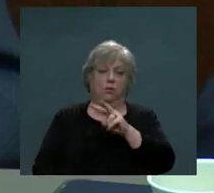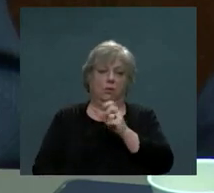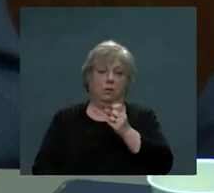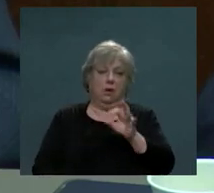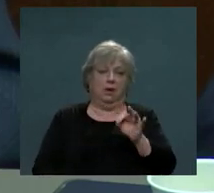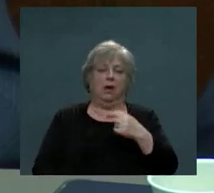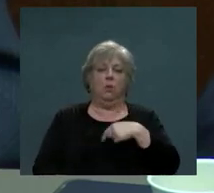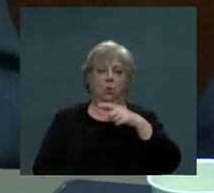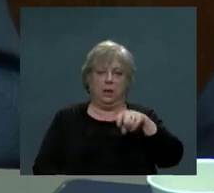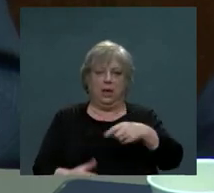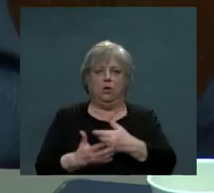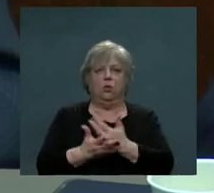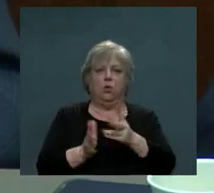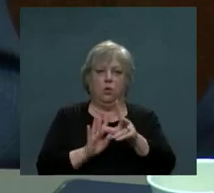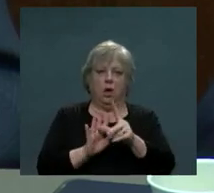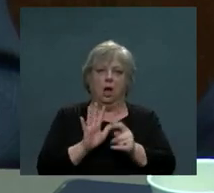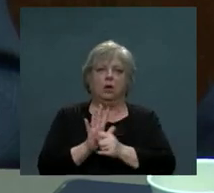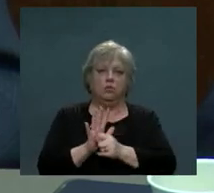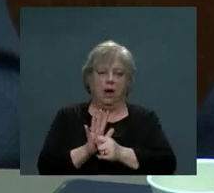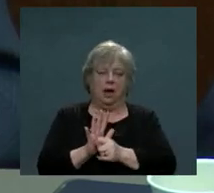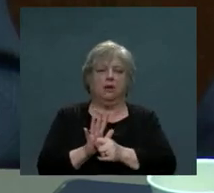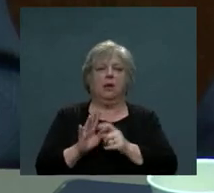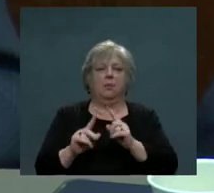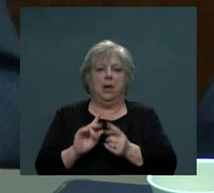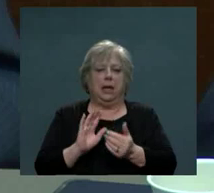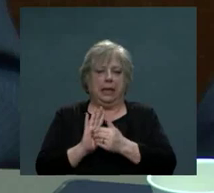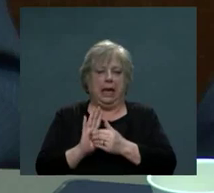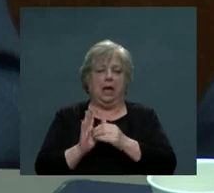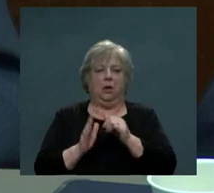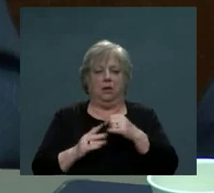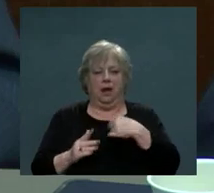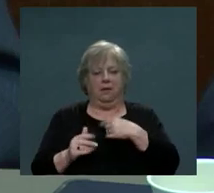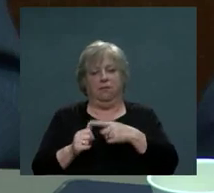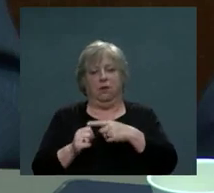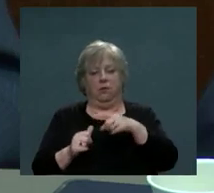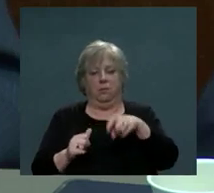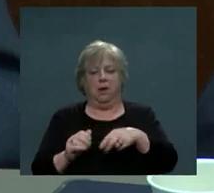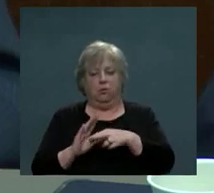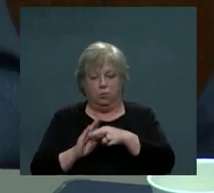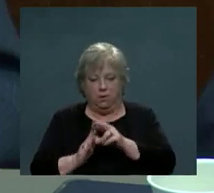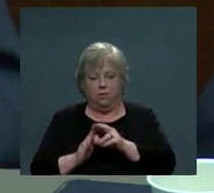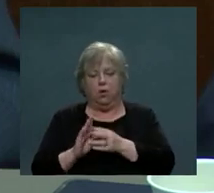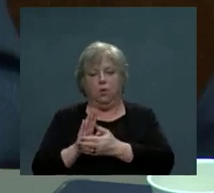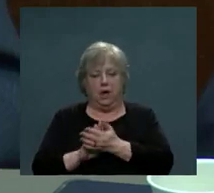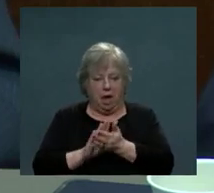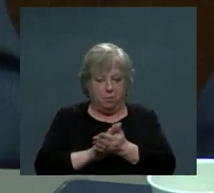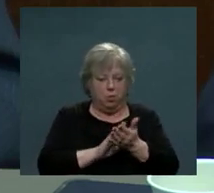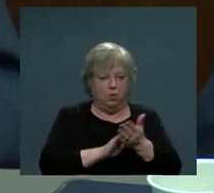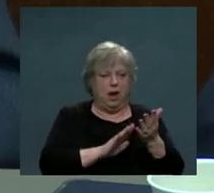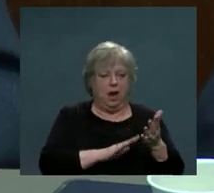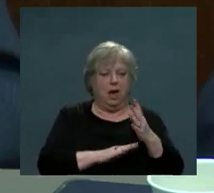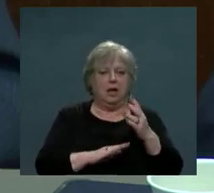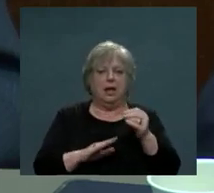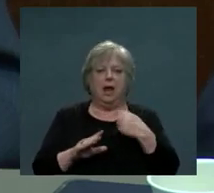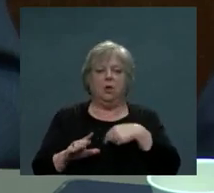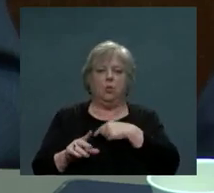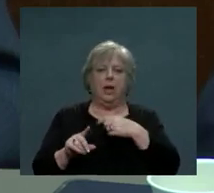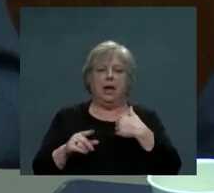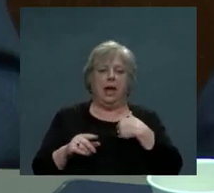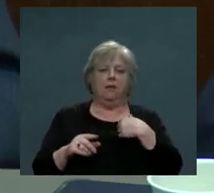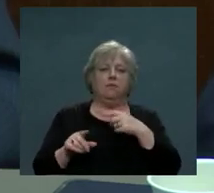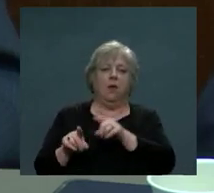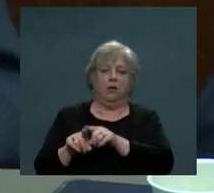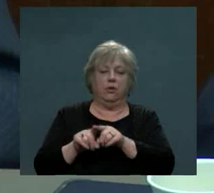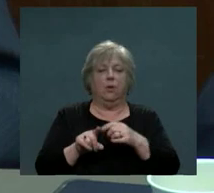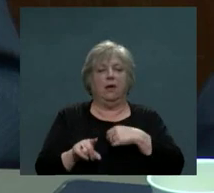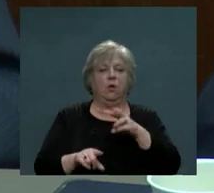have a new contract in place. But again, that's pending the review of the operations. We also have Western Hills, as